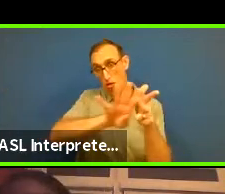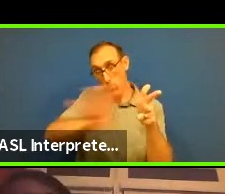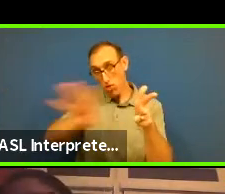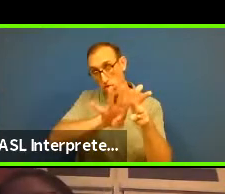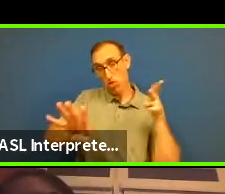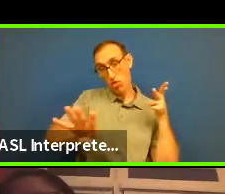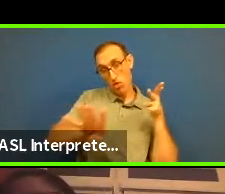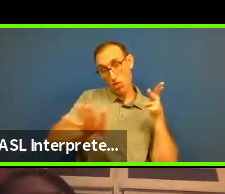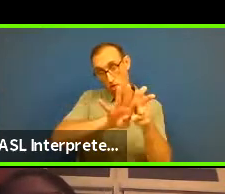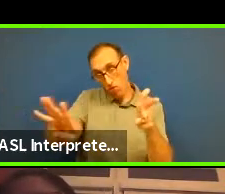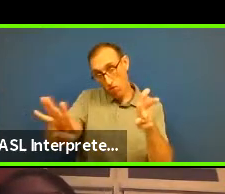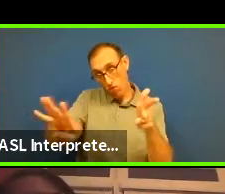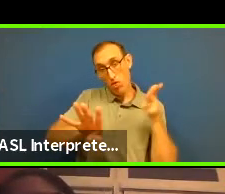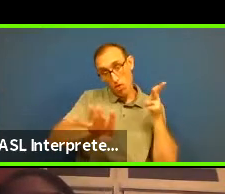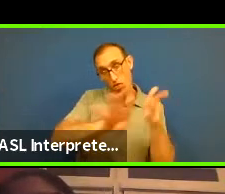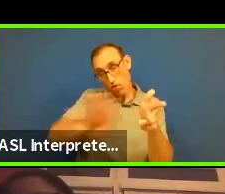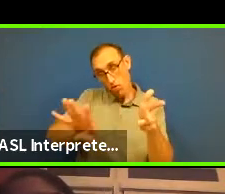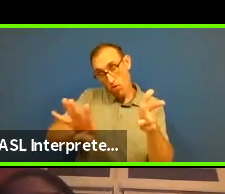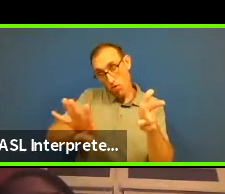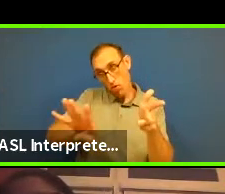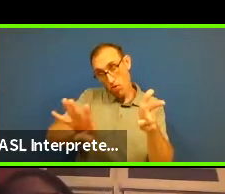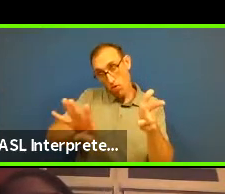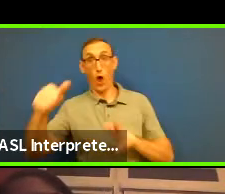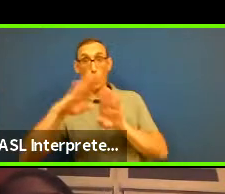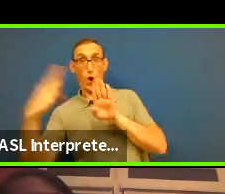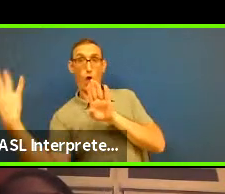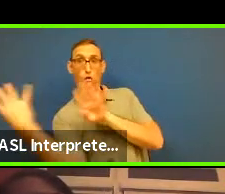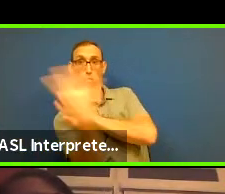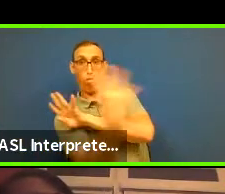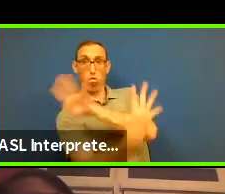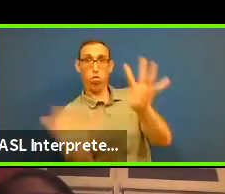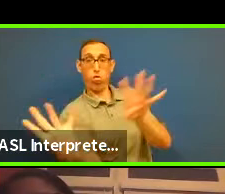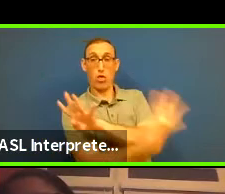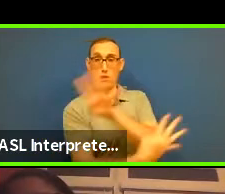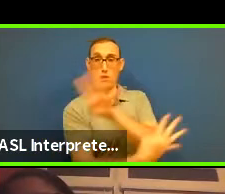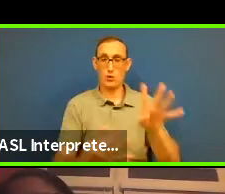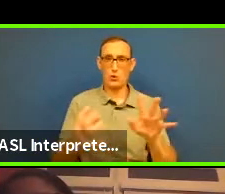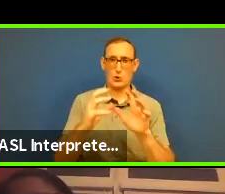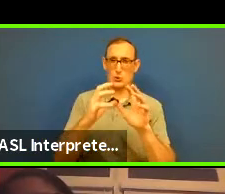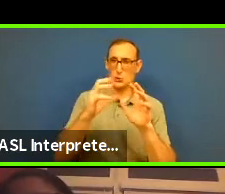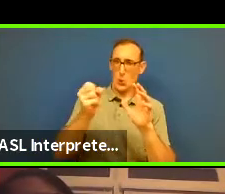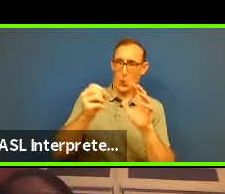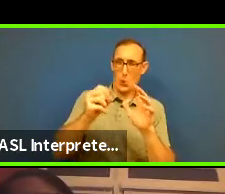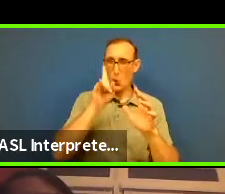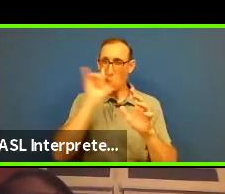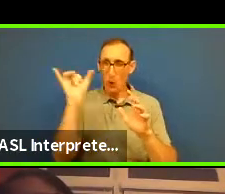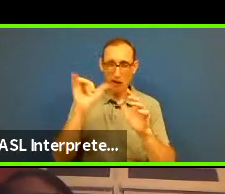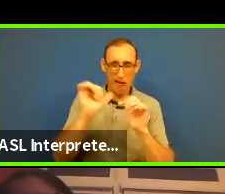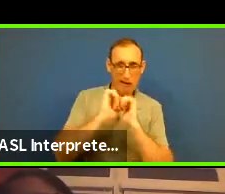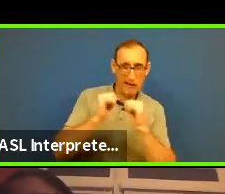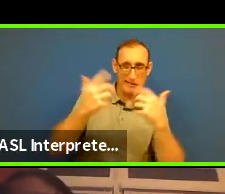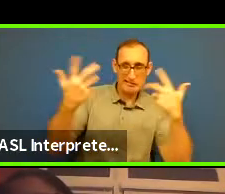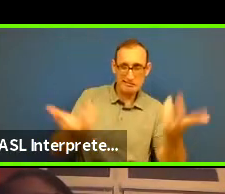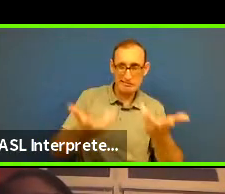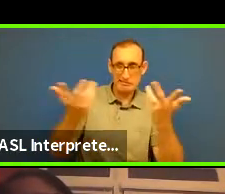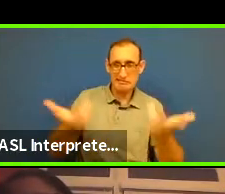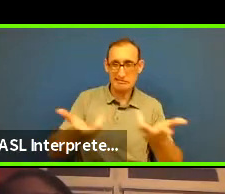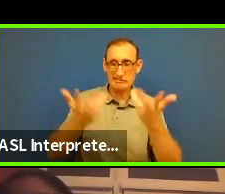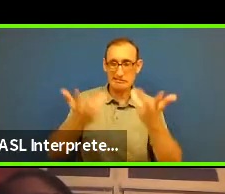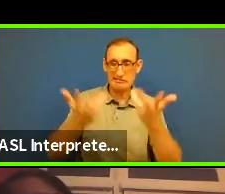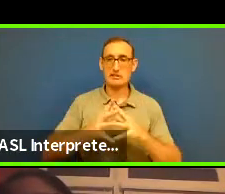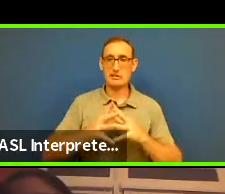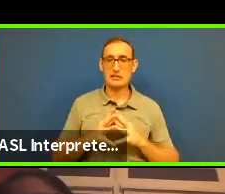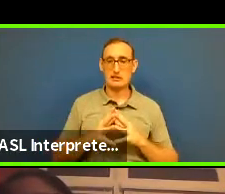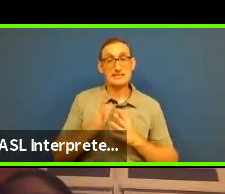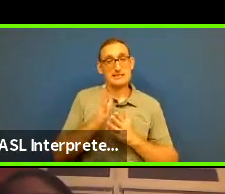another. And so I think that I'm not asking for you to answer that now, Ms. Gaskins, but I think those